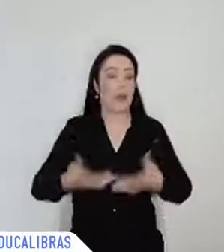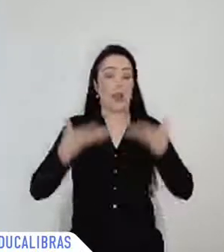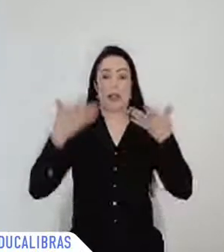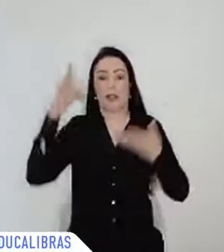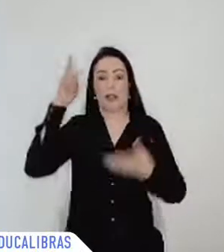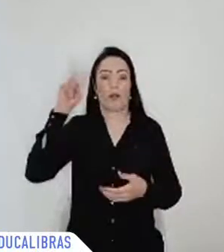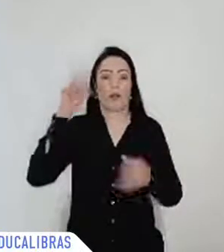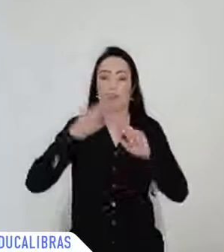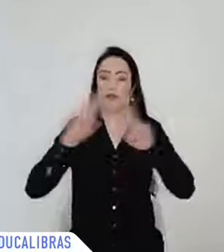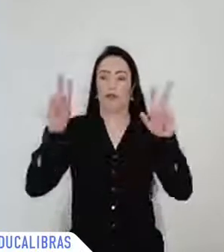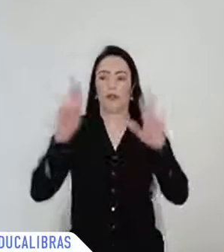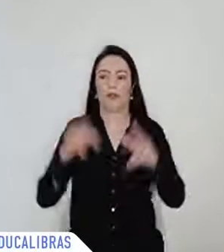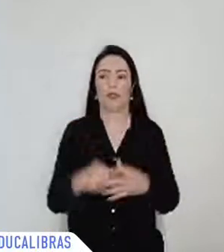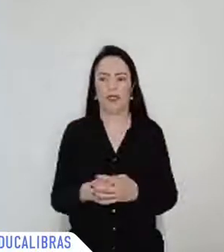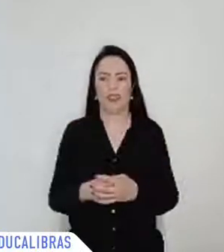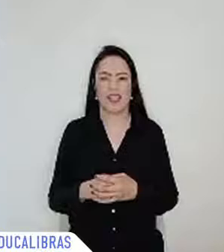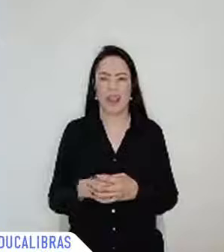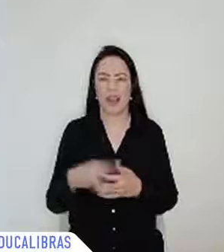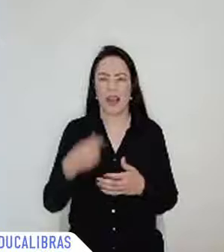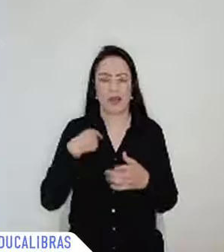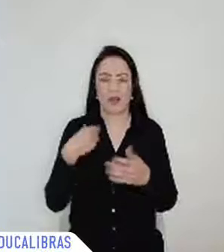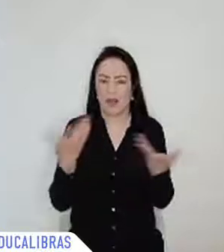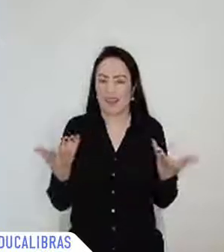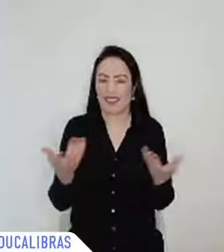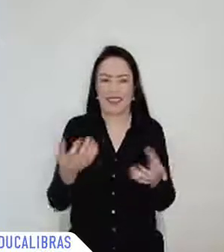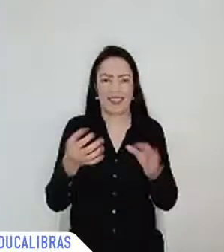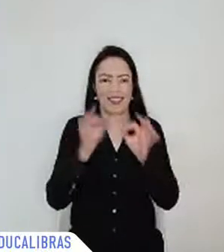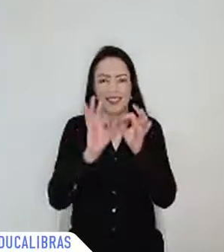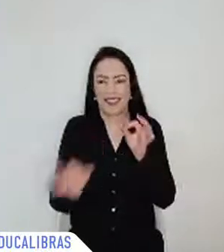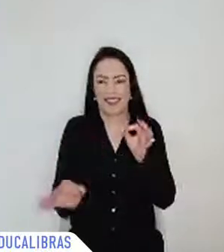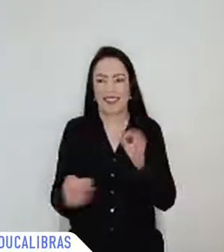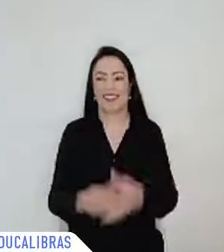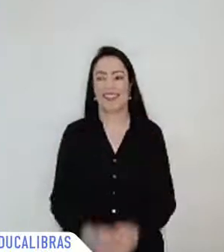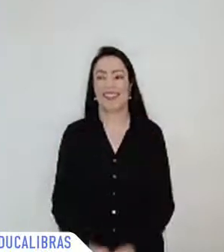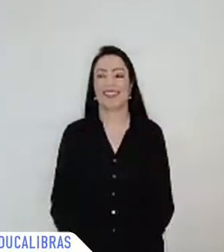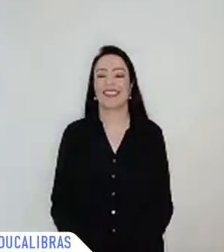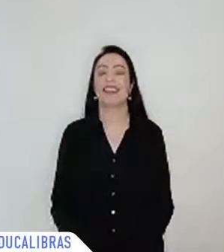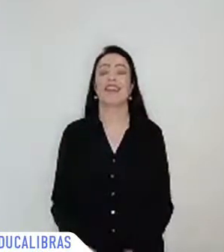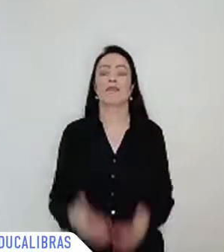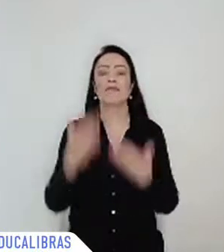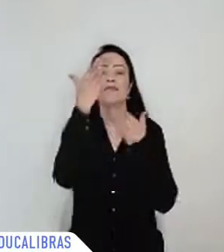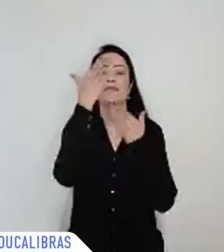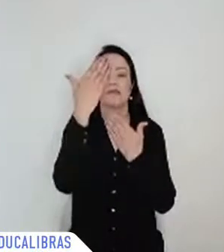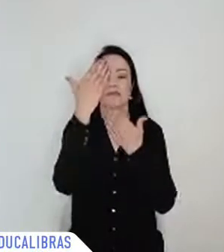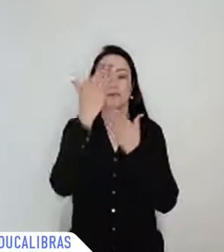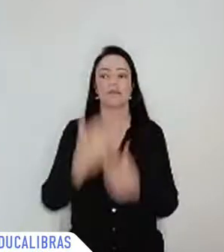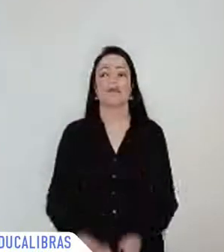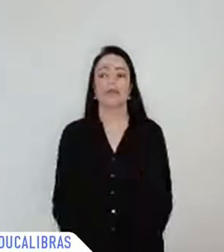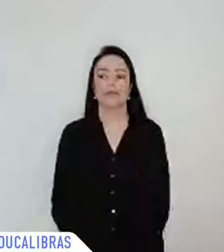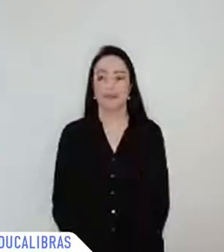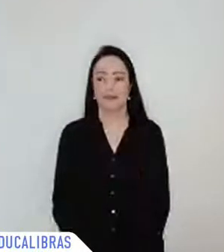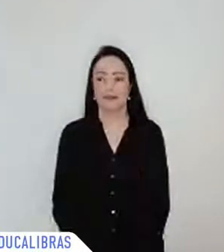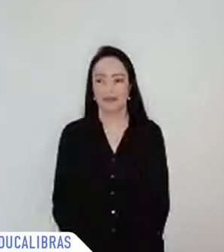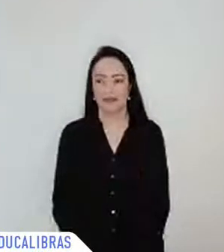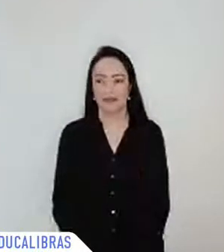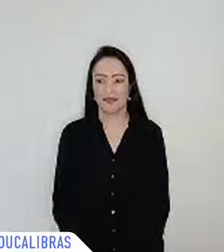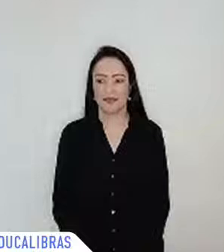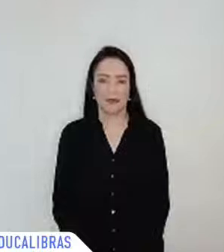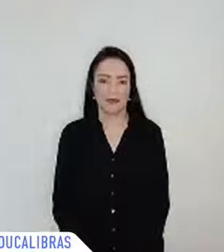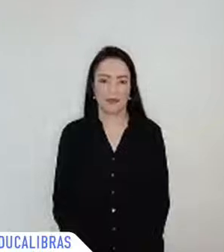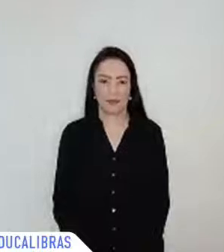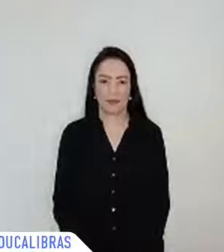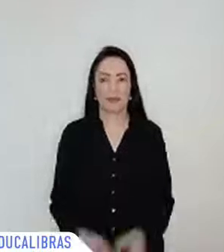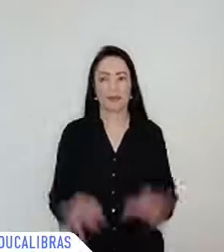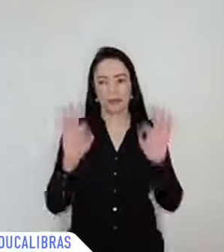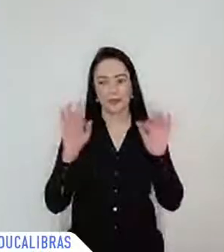harvest new seeds and wait for them to bloom. And I'm playing the Pollyanna here, but